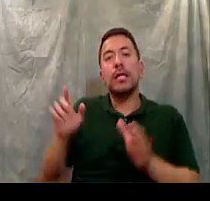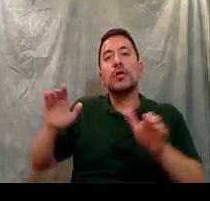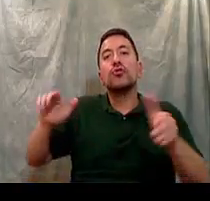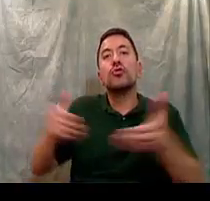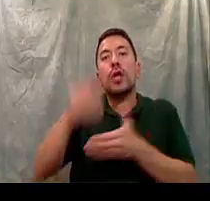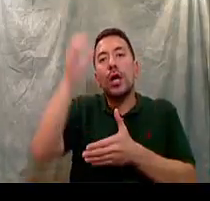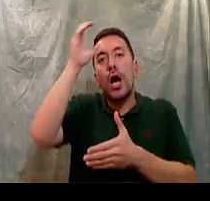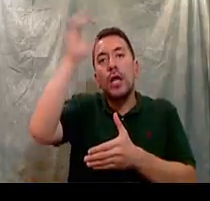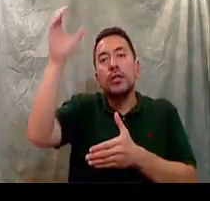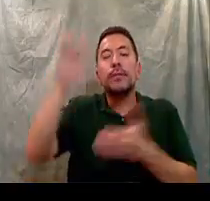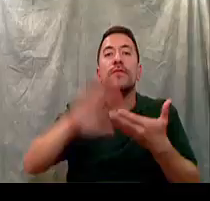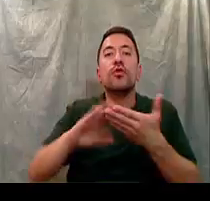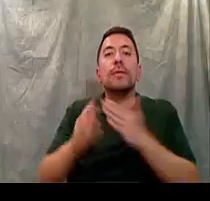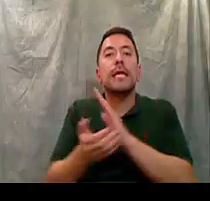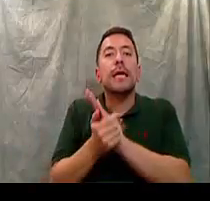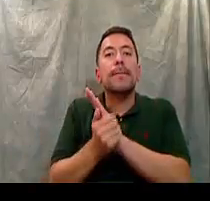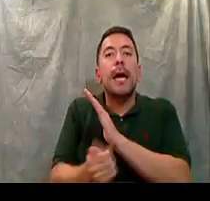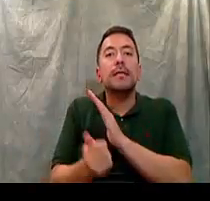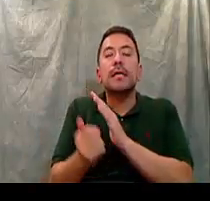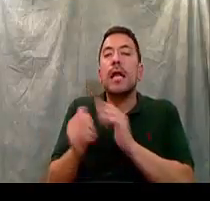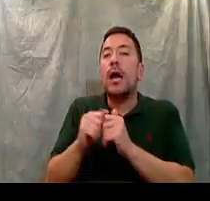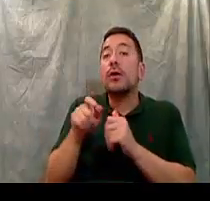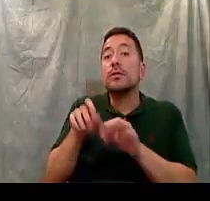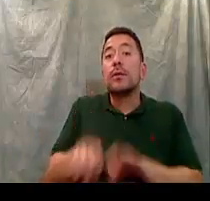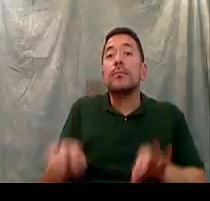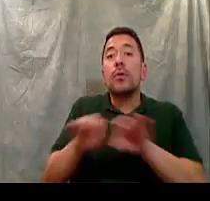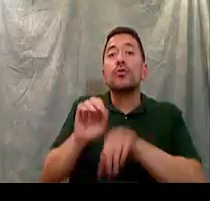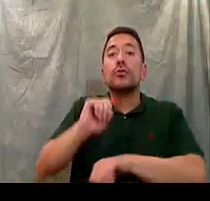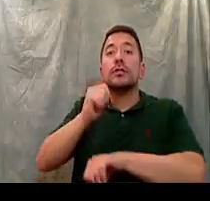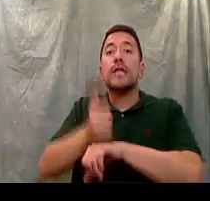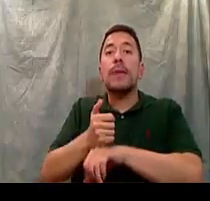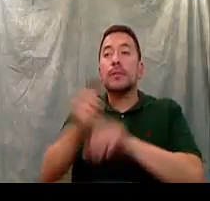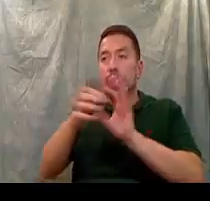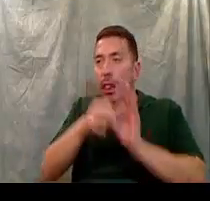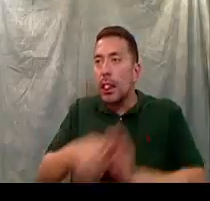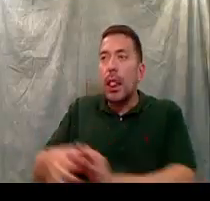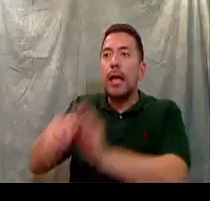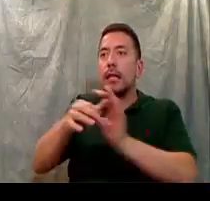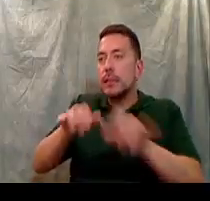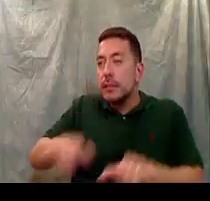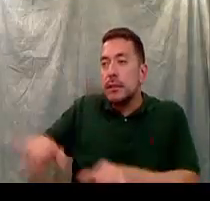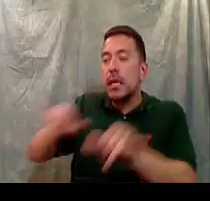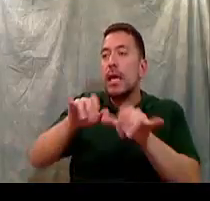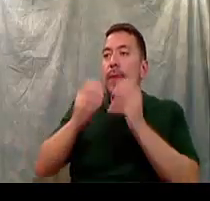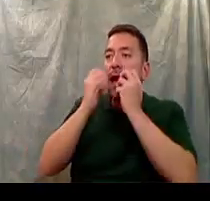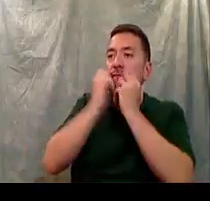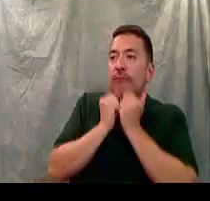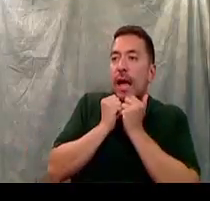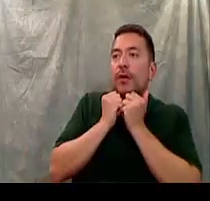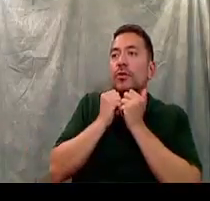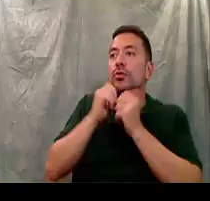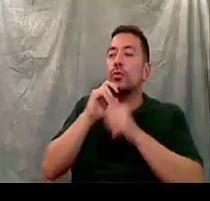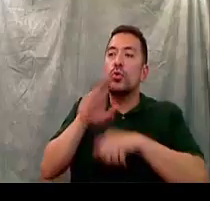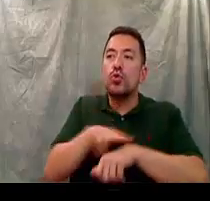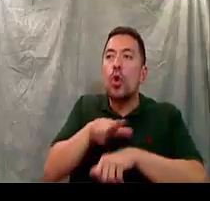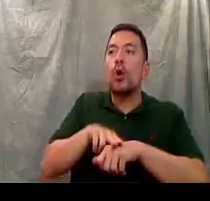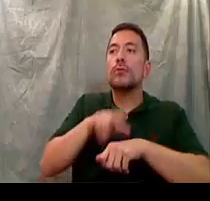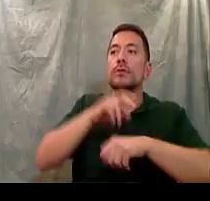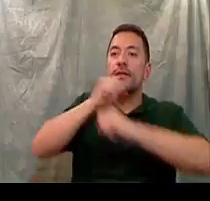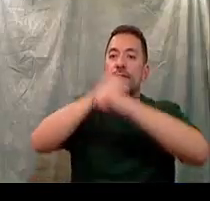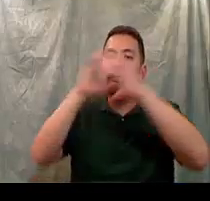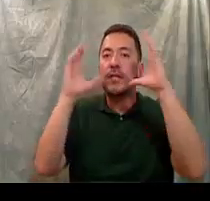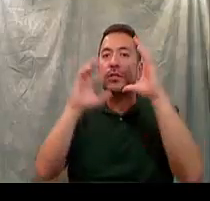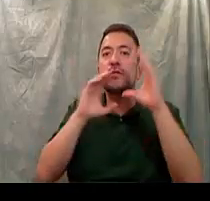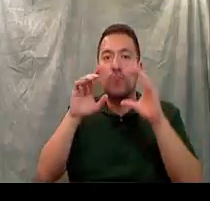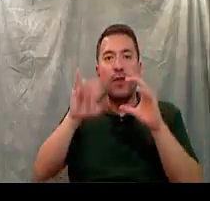concept of community capacity and its importance of establishing collectively held values, norms, and visions for a community. She